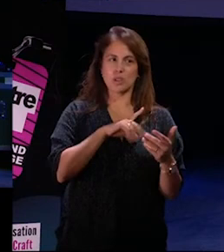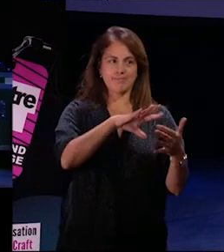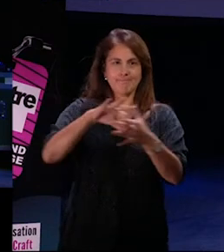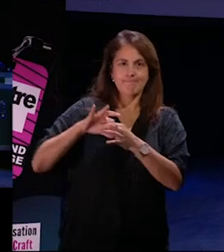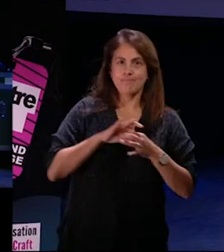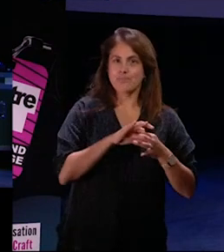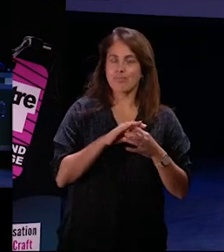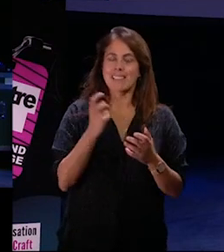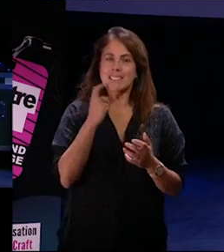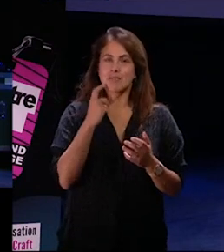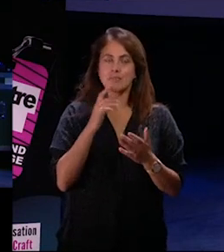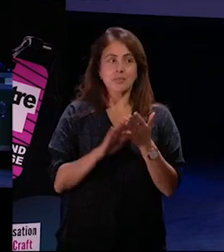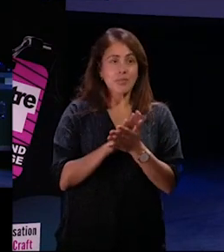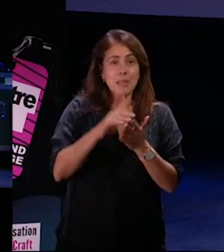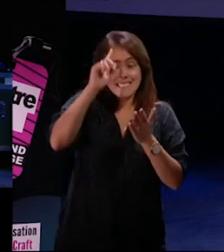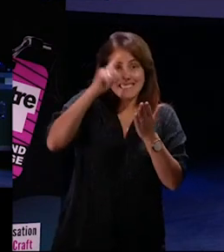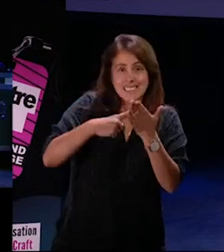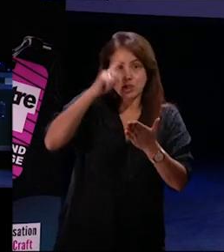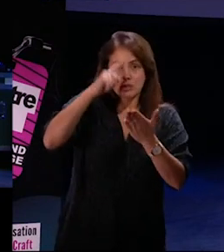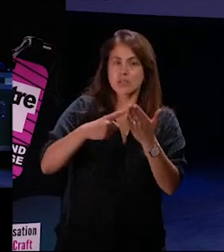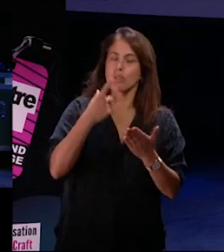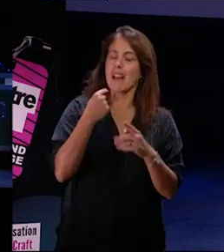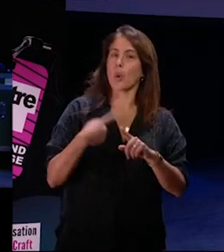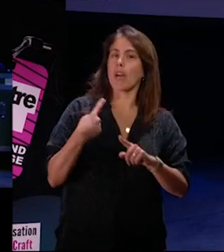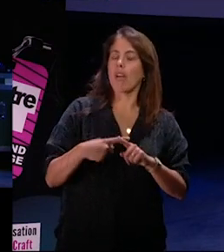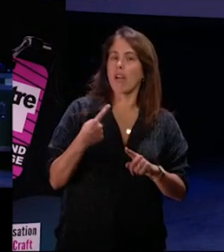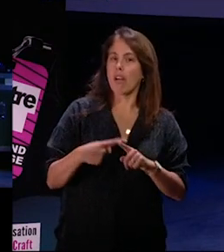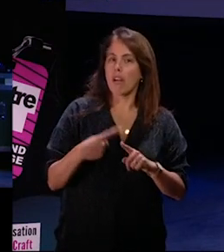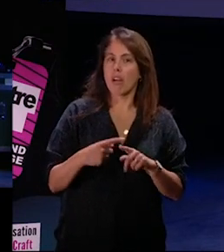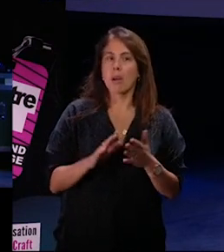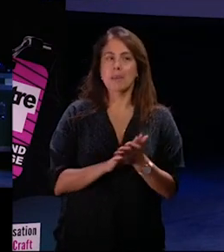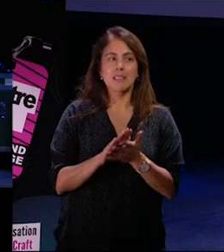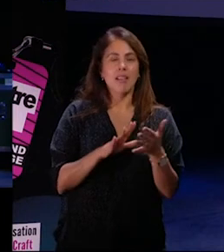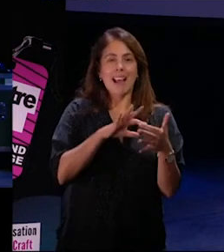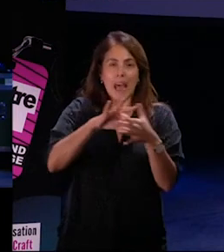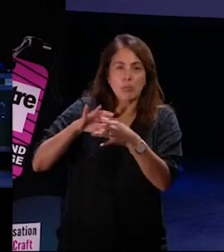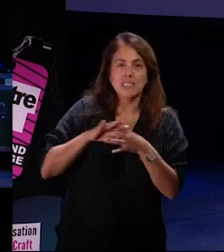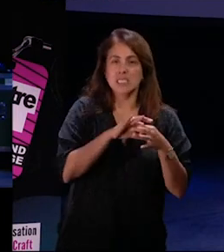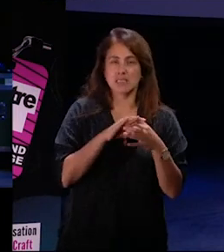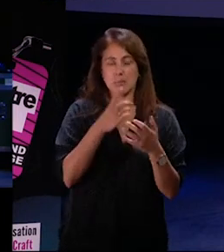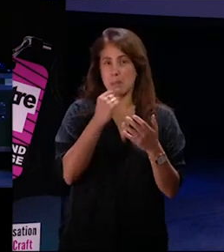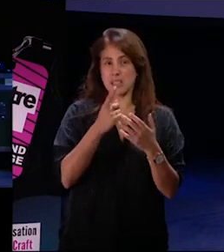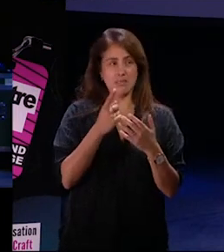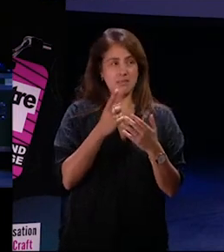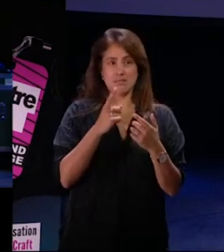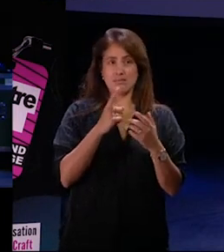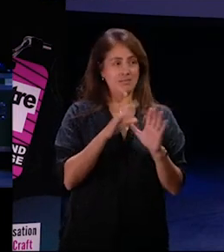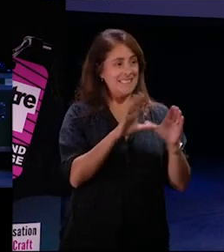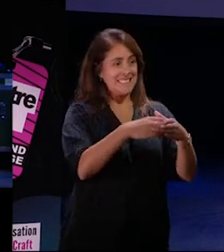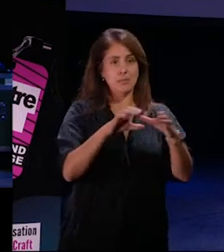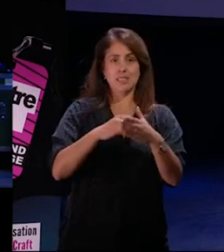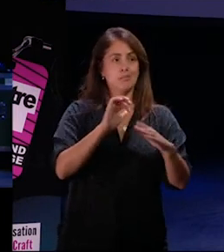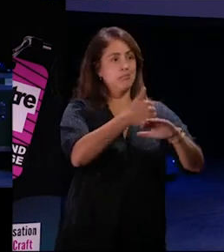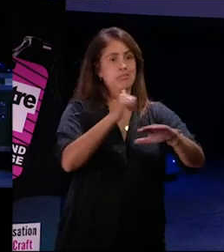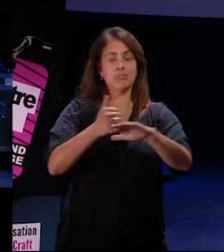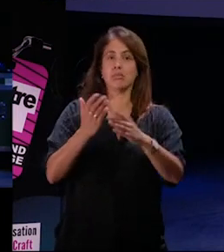we can start making decisions really, really quickly and easily. And a lot of the time, collaborative teams are not all based in one building. They're based throughout the